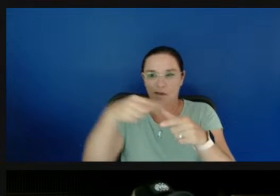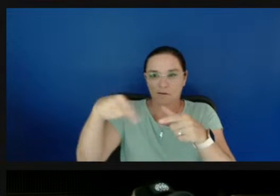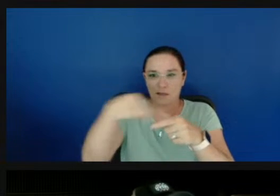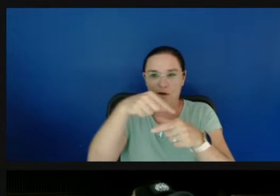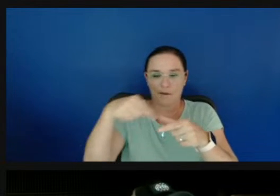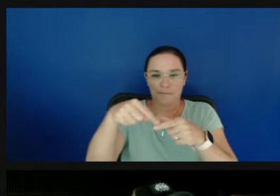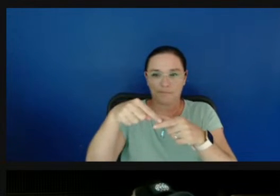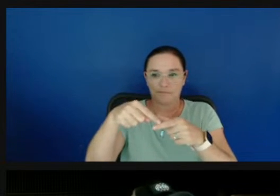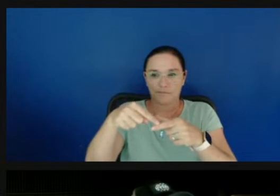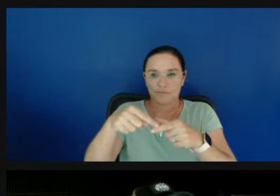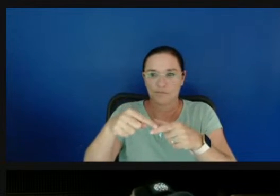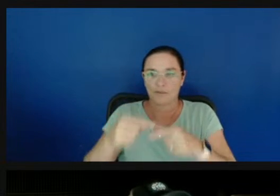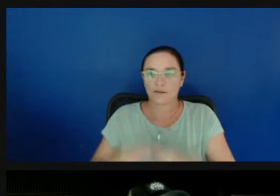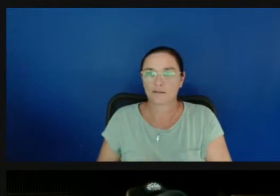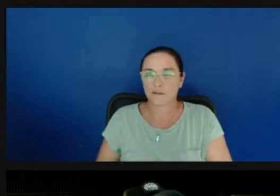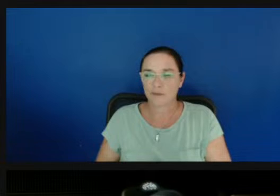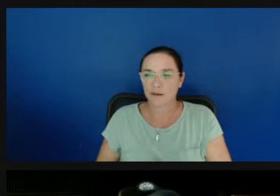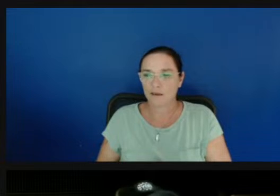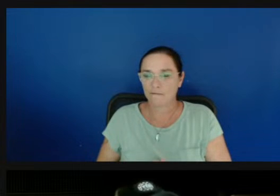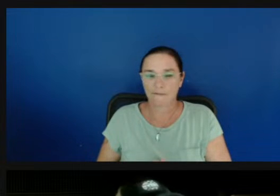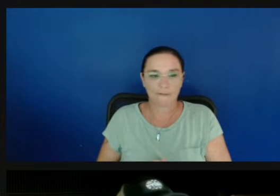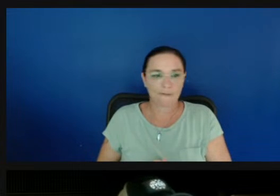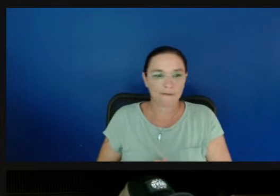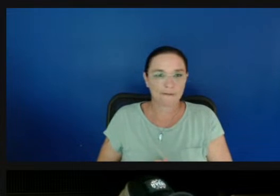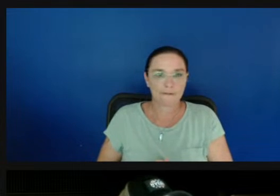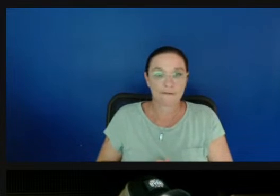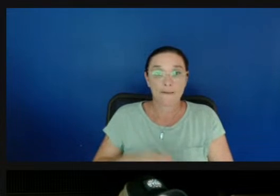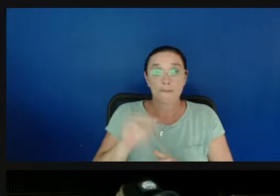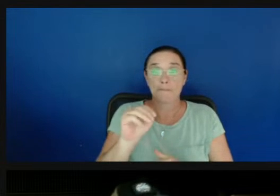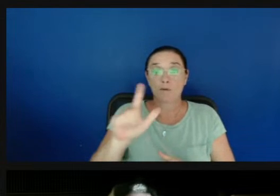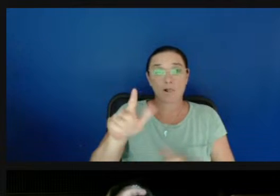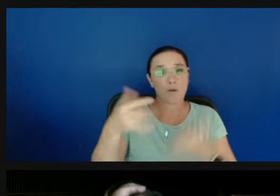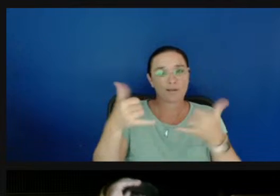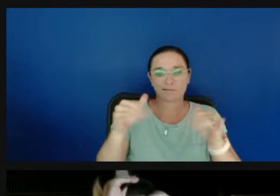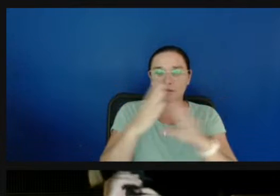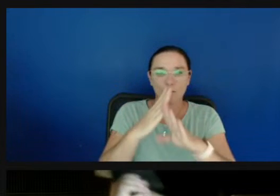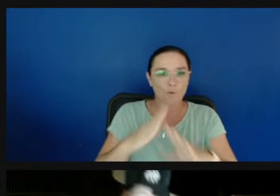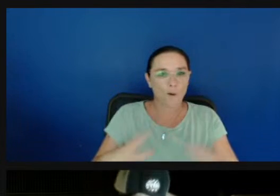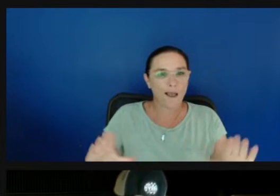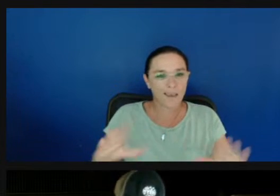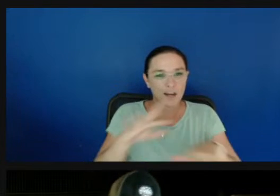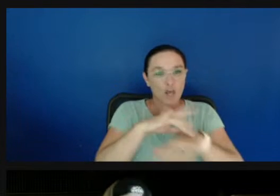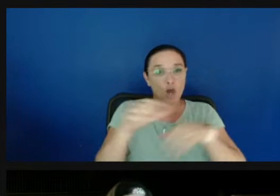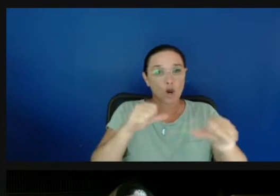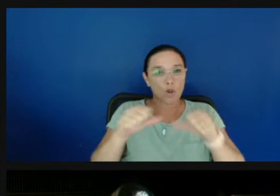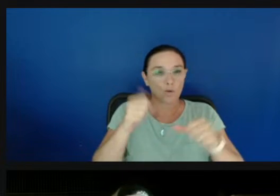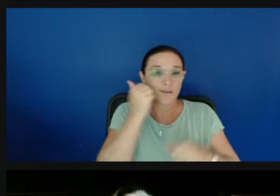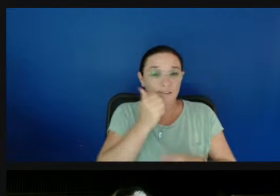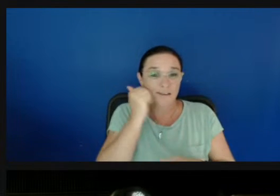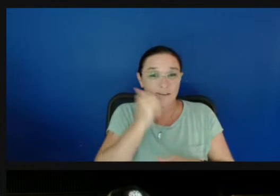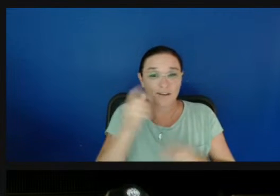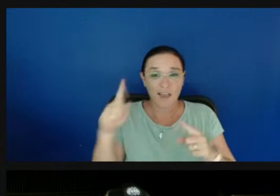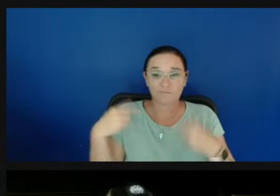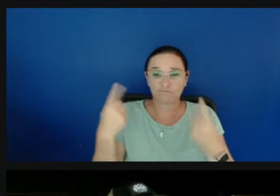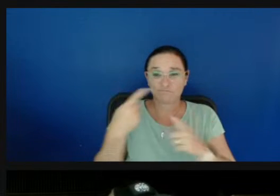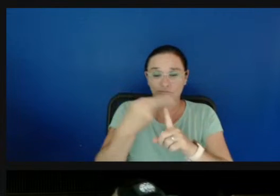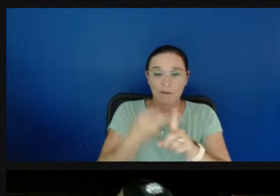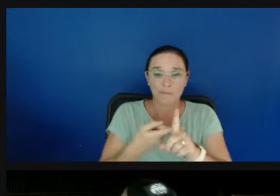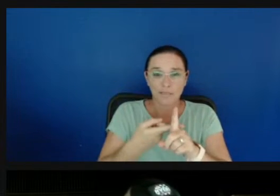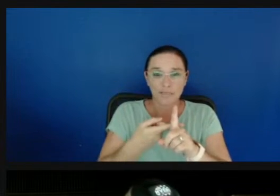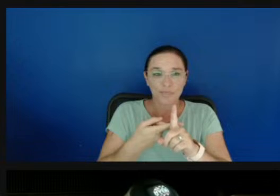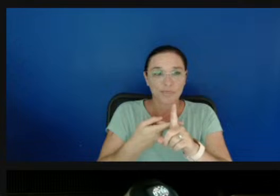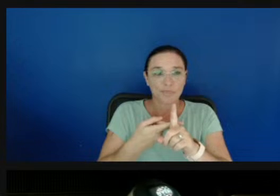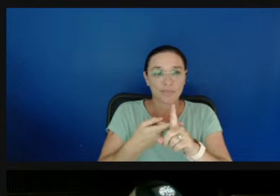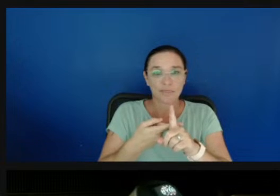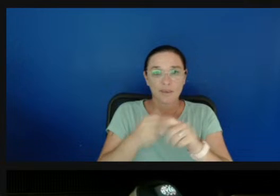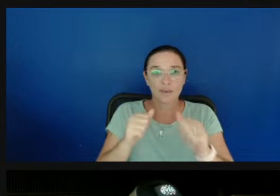that's Kilauea. Maunaloa is still very quiet. The earthquakes per day over the last month. You can see the